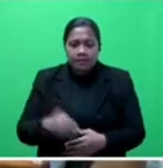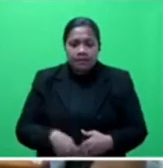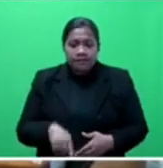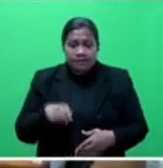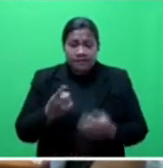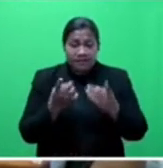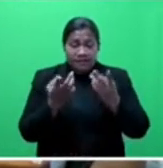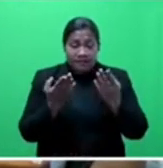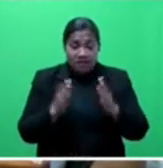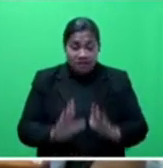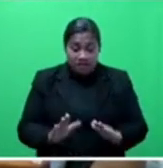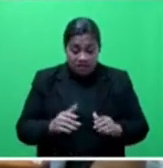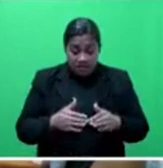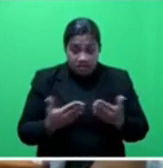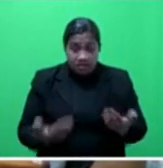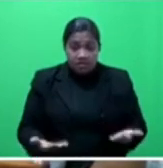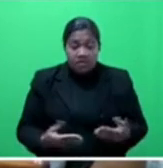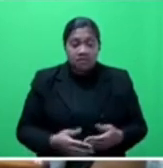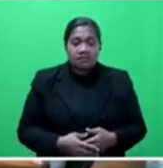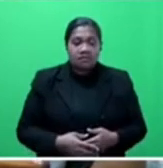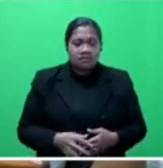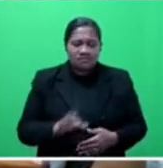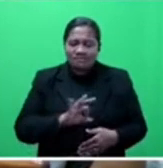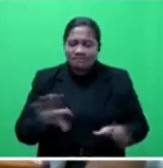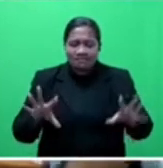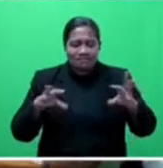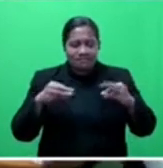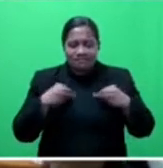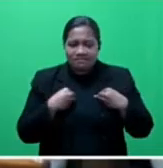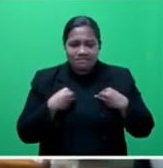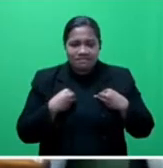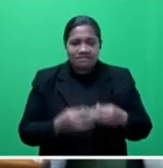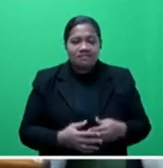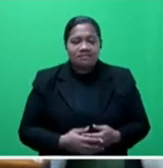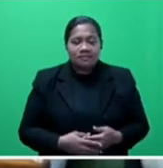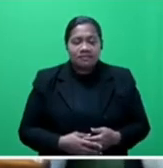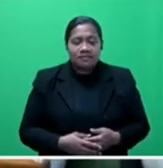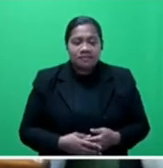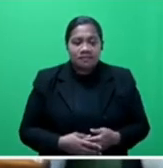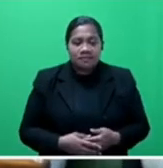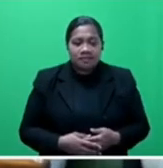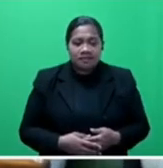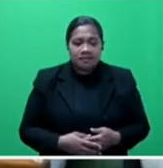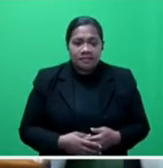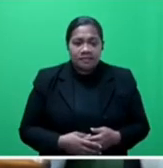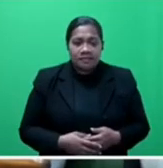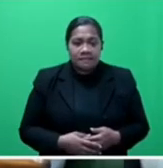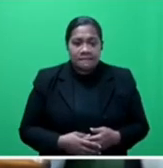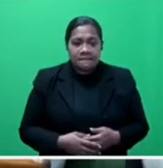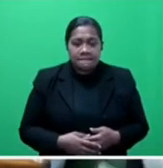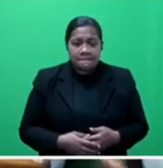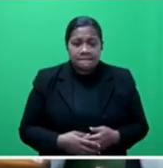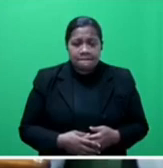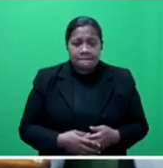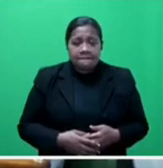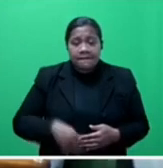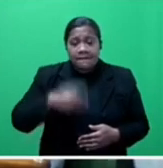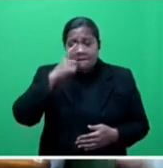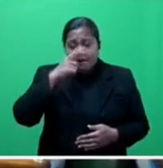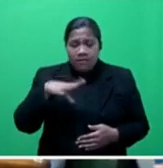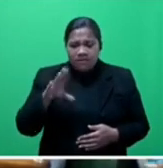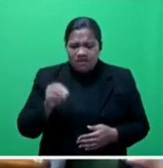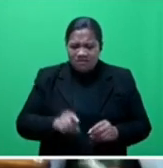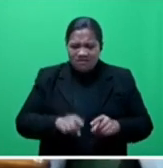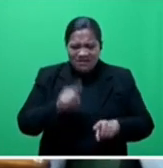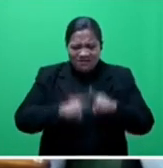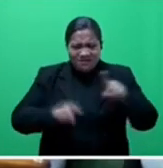modern day and age is unacceptable. Mr. Speaker, I have had people from all walks of life asking me